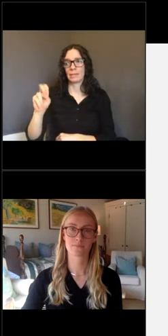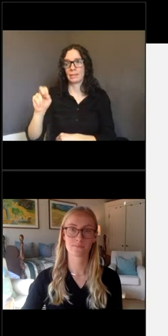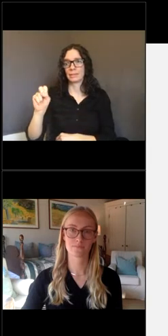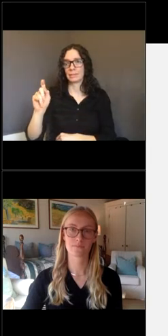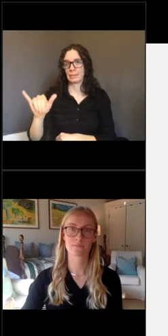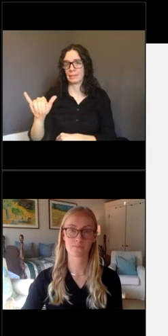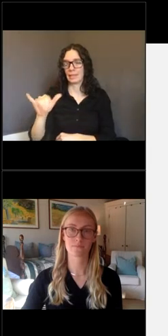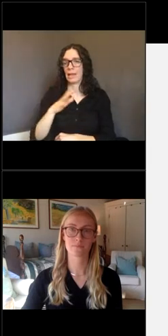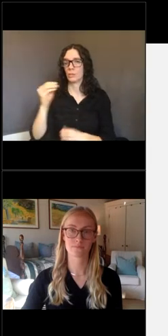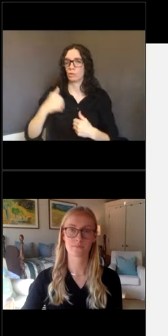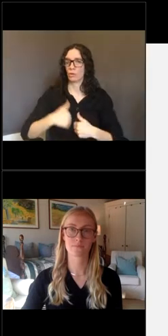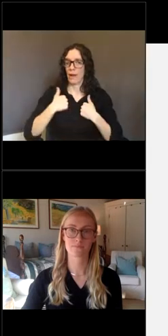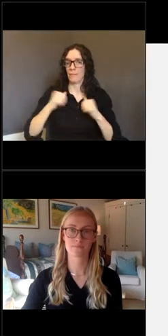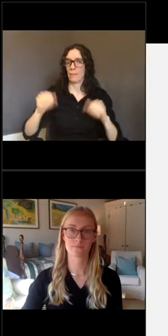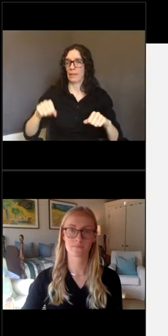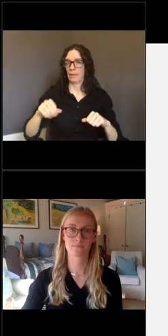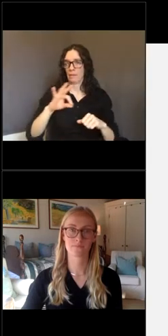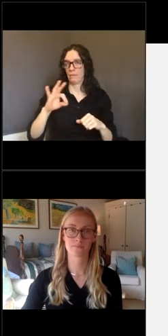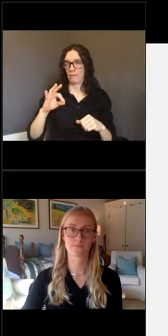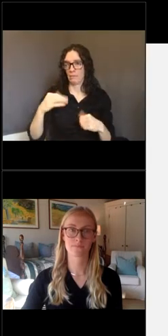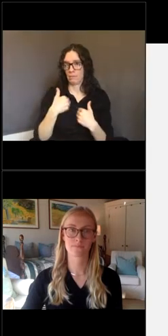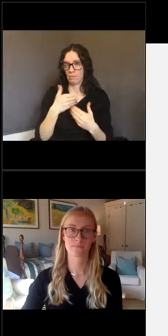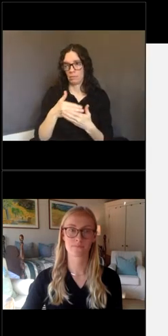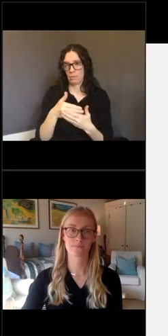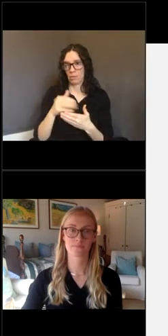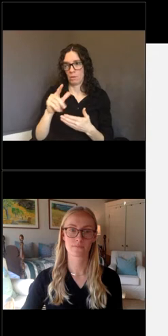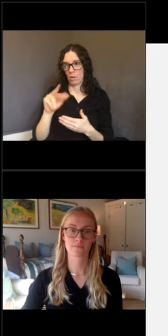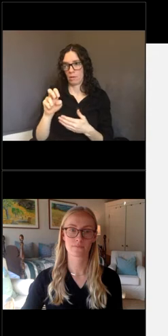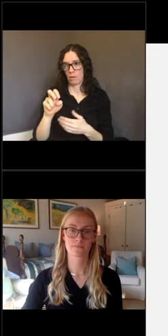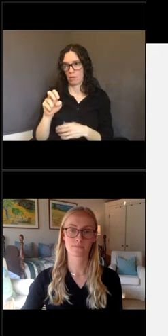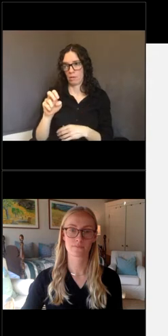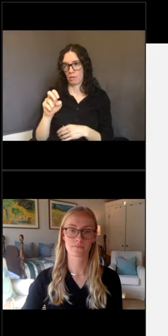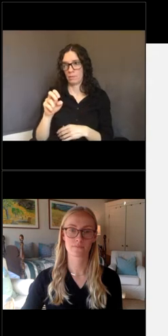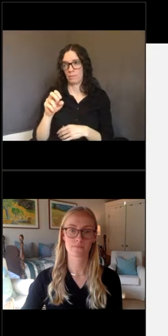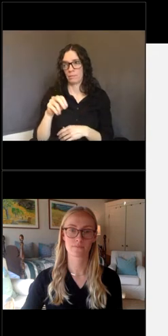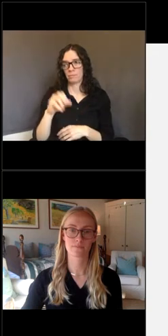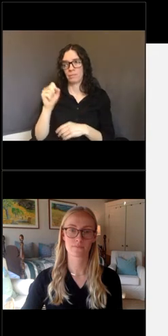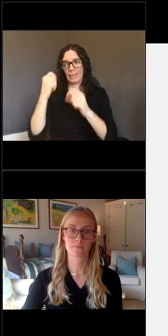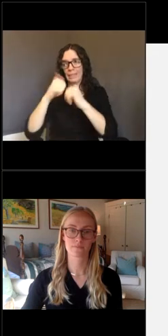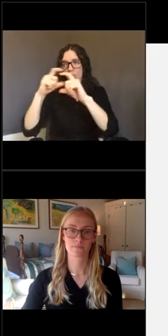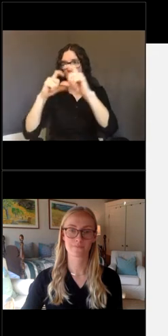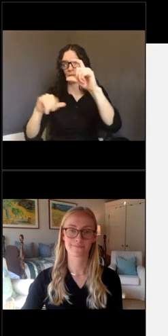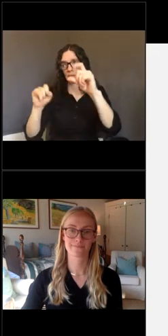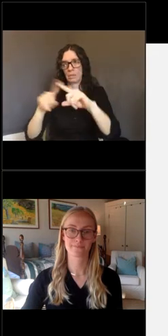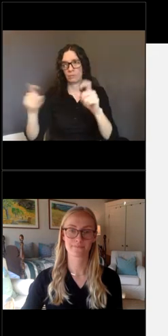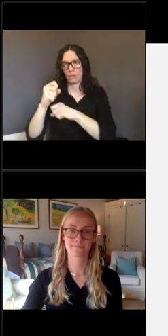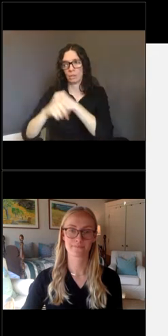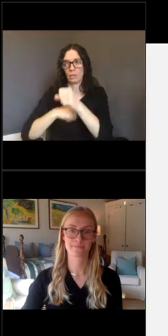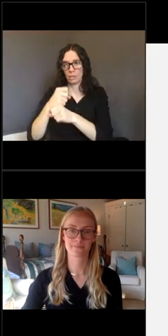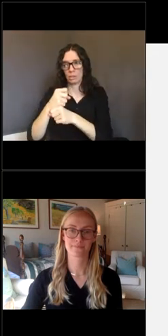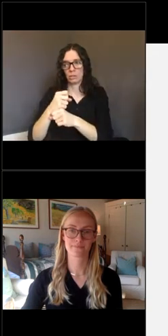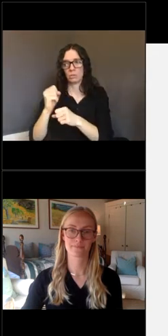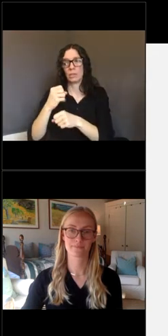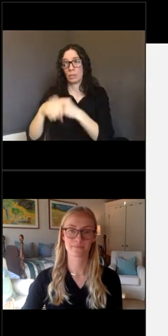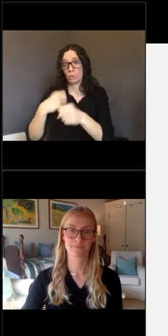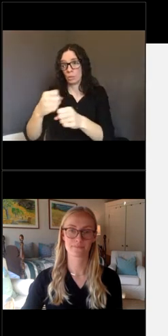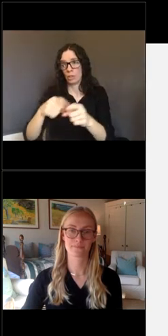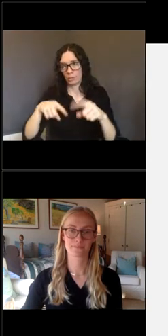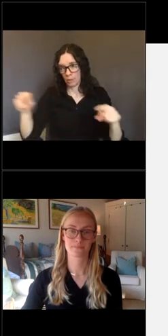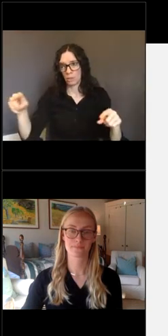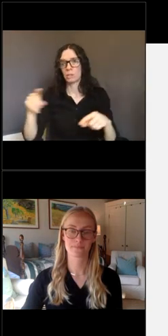survivability of larvae. This here shows the Flower Garden Banks, which is a national